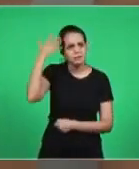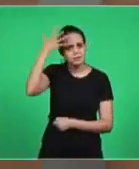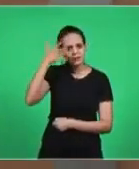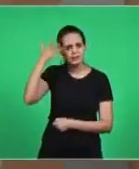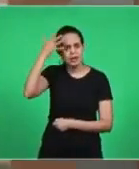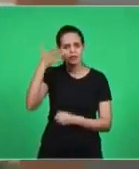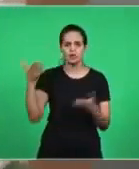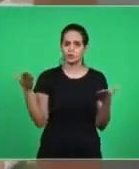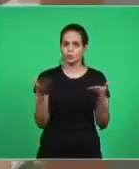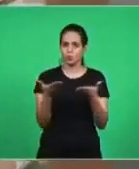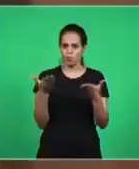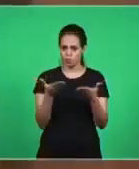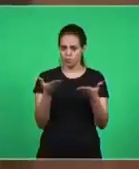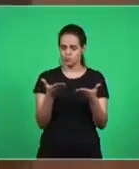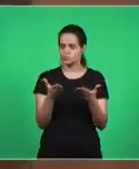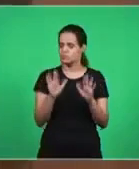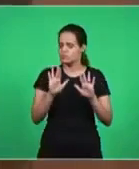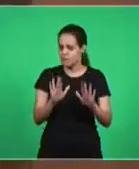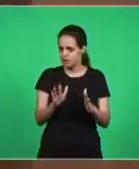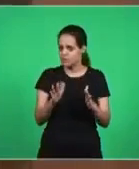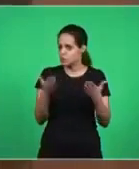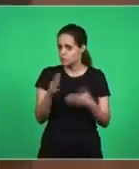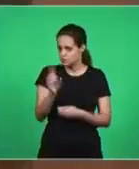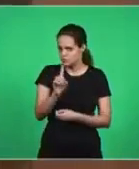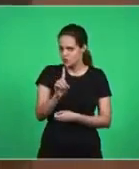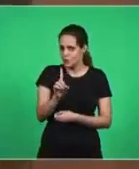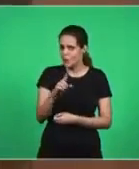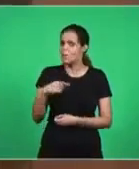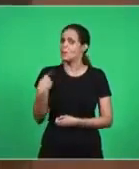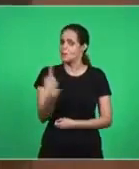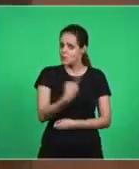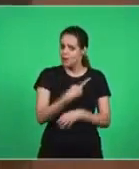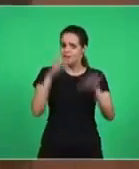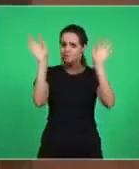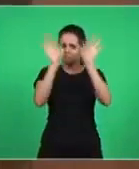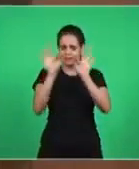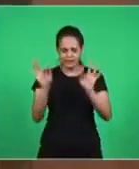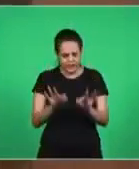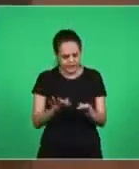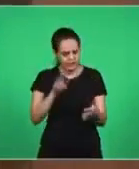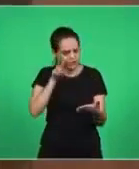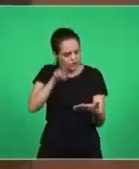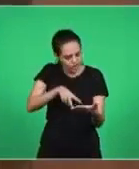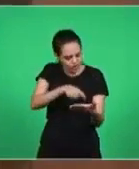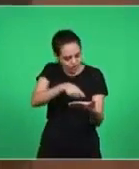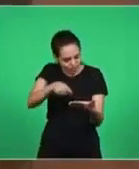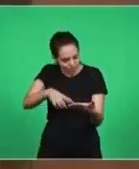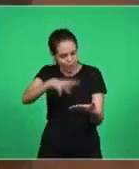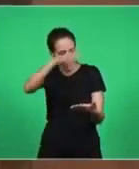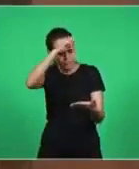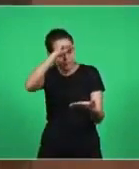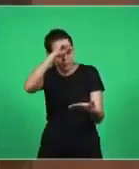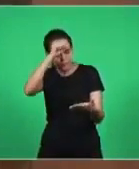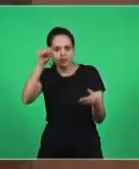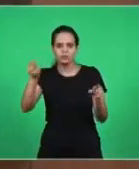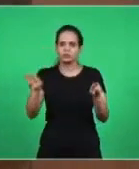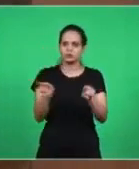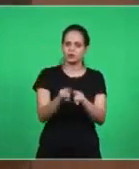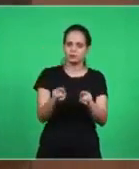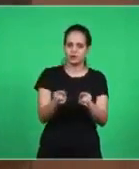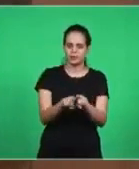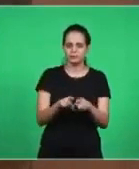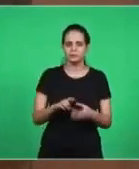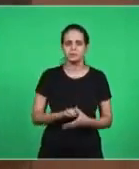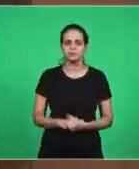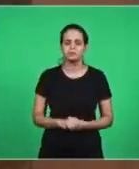be the message for a Sunday night here. But this brings joy to our heart, because we are learning from the brethren. And our sister